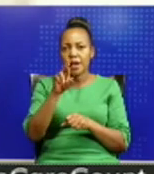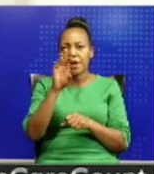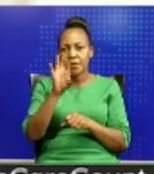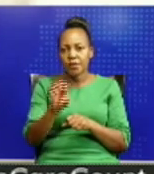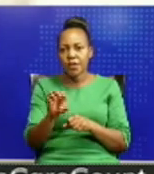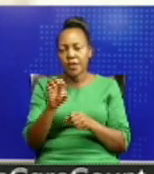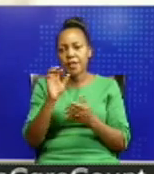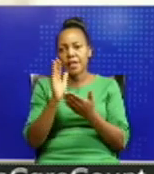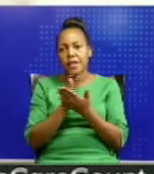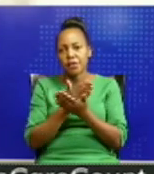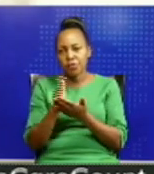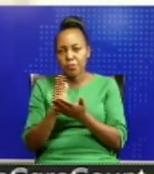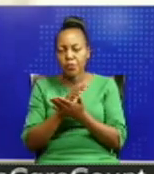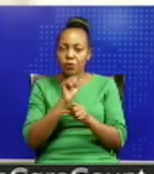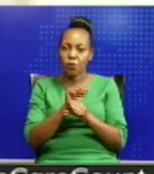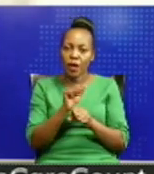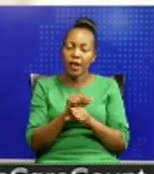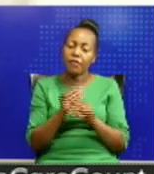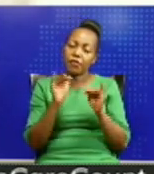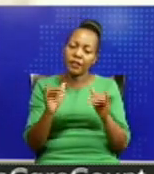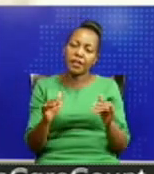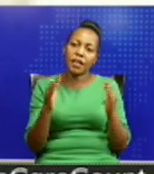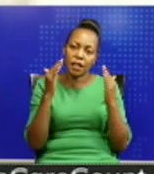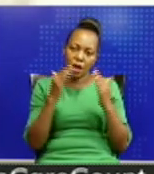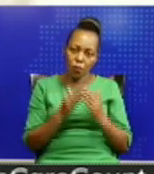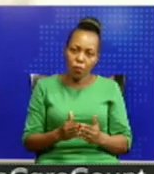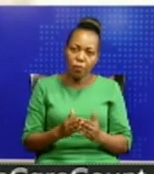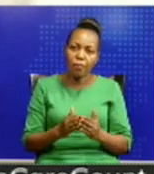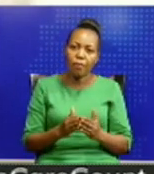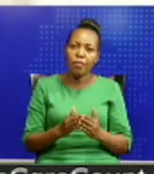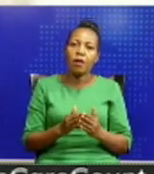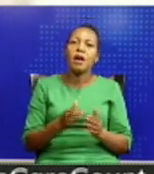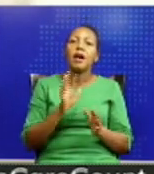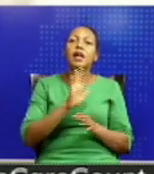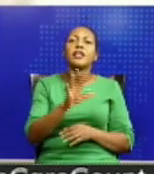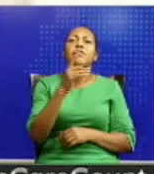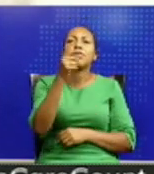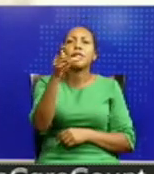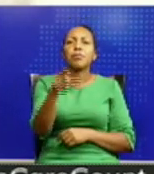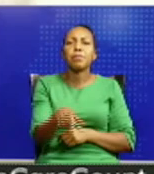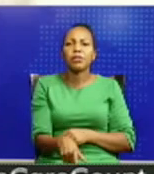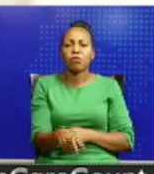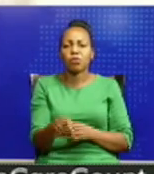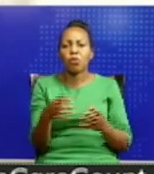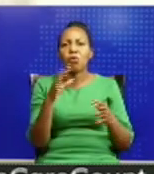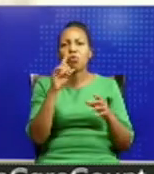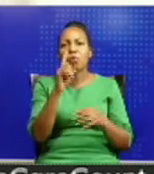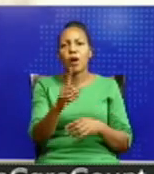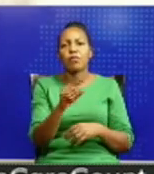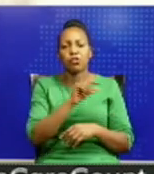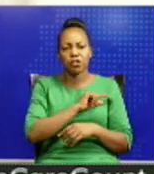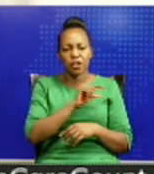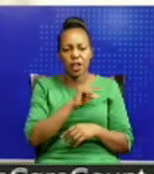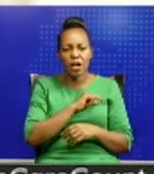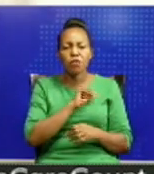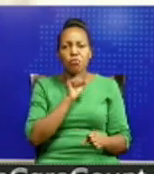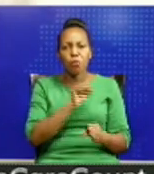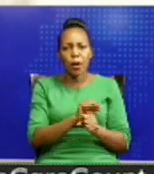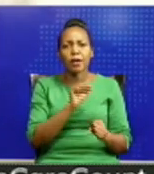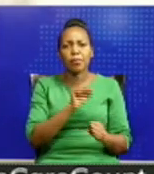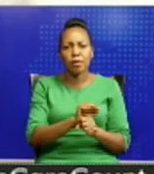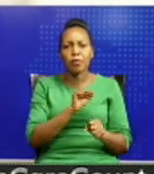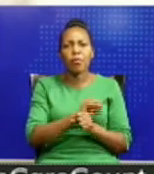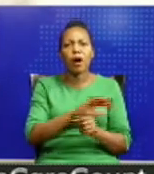unpaid care and domestic work. If you are in a home, we should not let only one category of a given gender